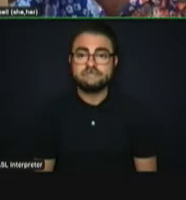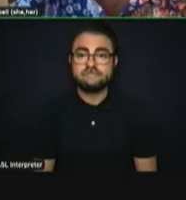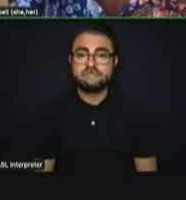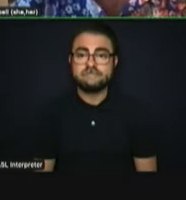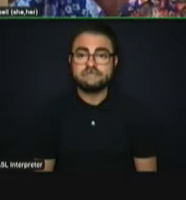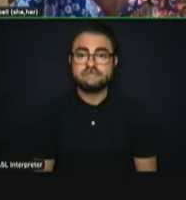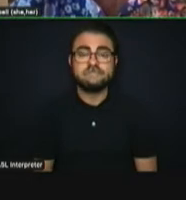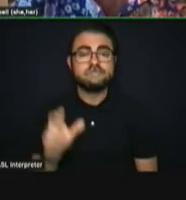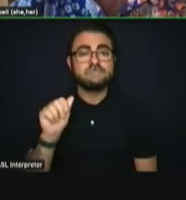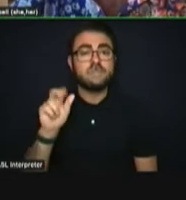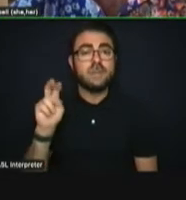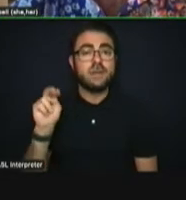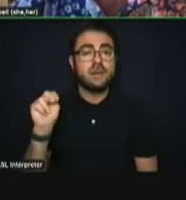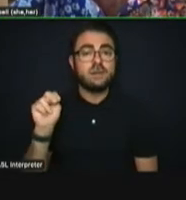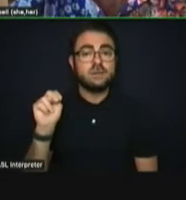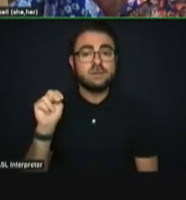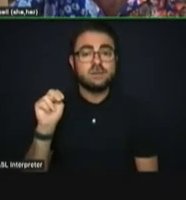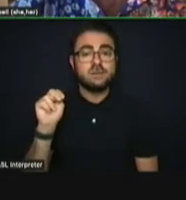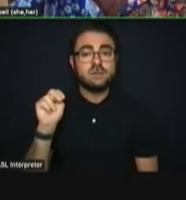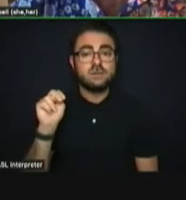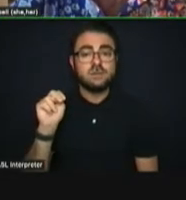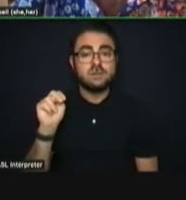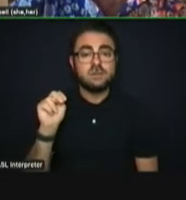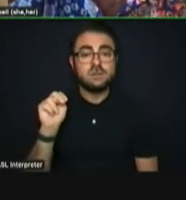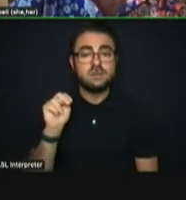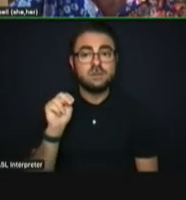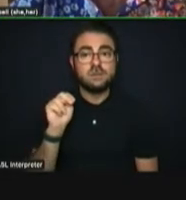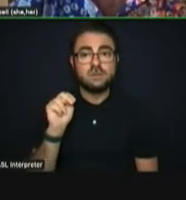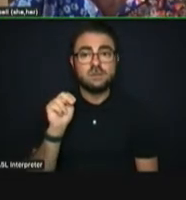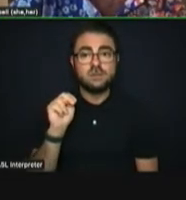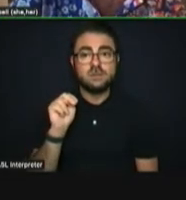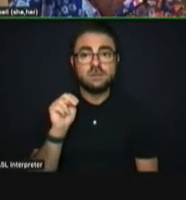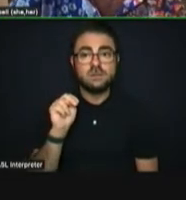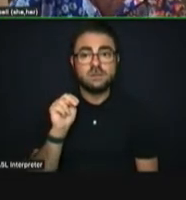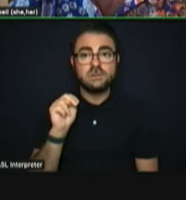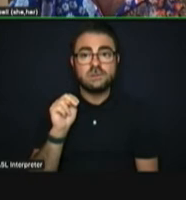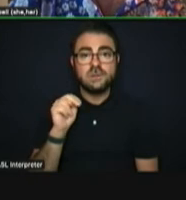Well, I think if there's any other comments